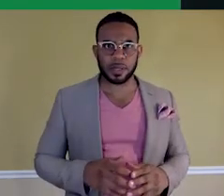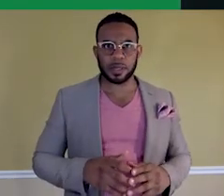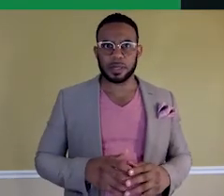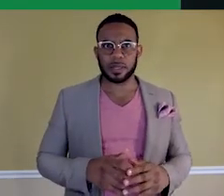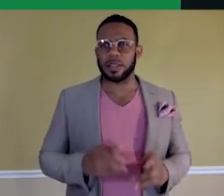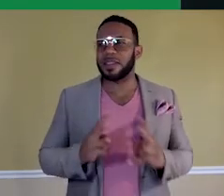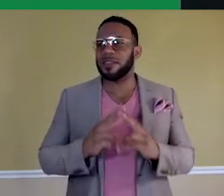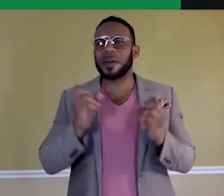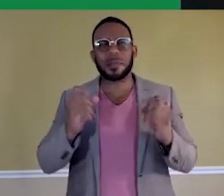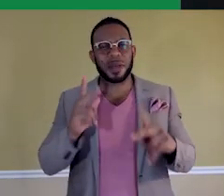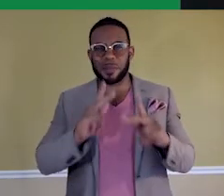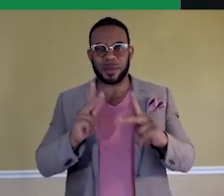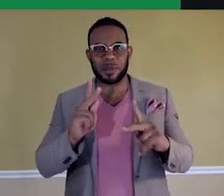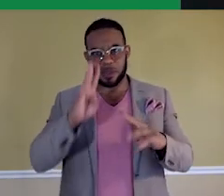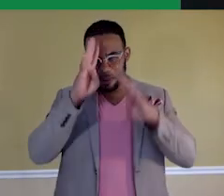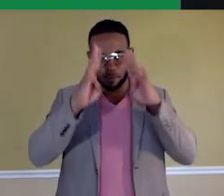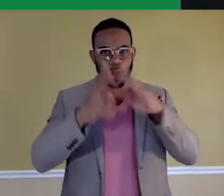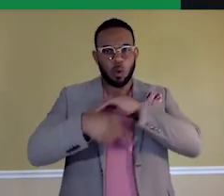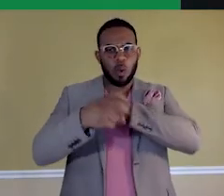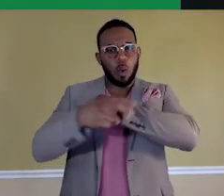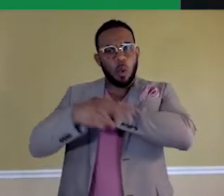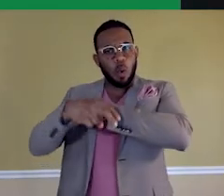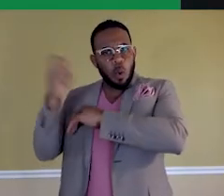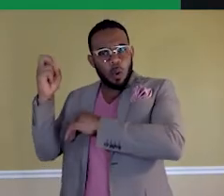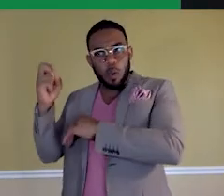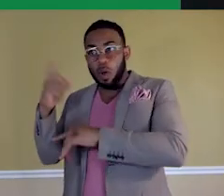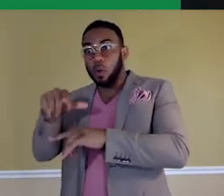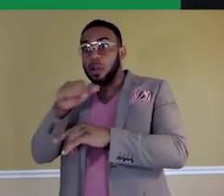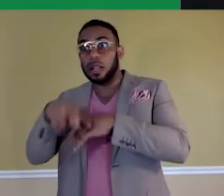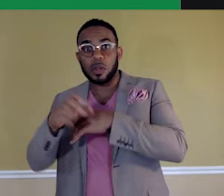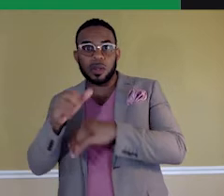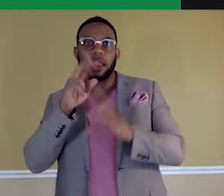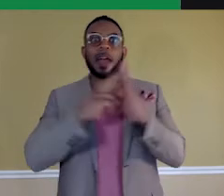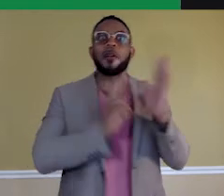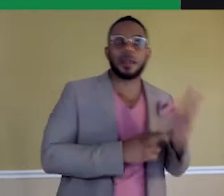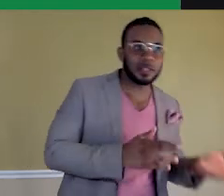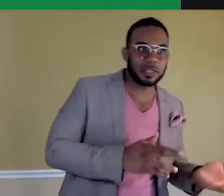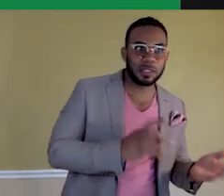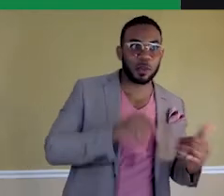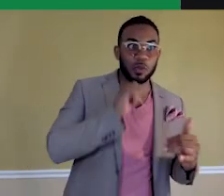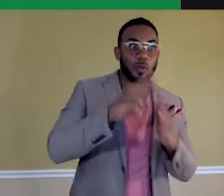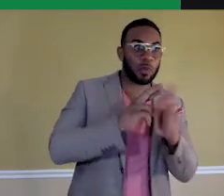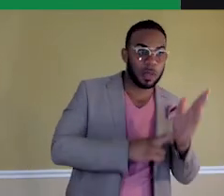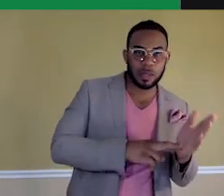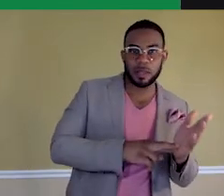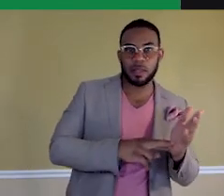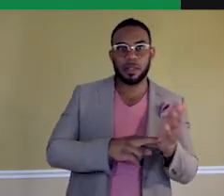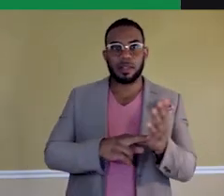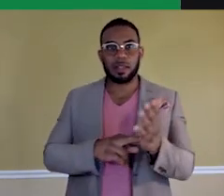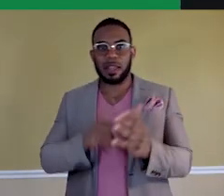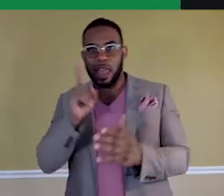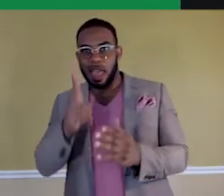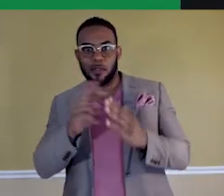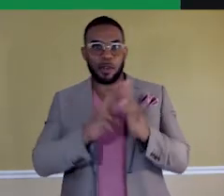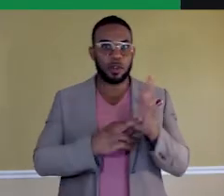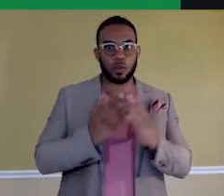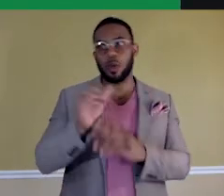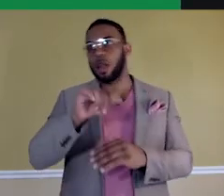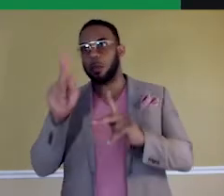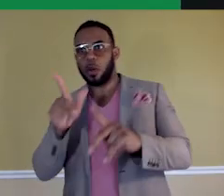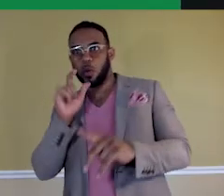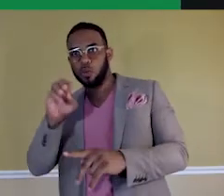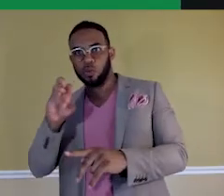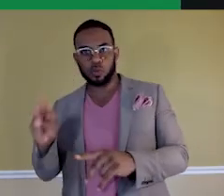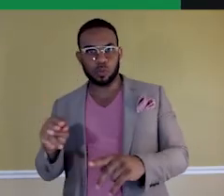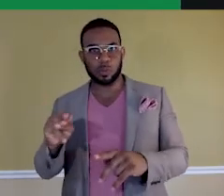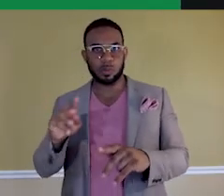very, very many people's innovations have been stolen. Those that were not stolen did not register. Those that registered decided to register through a person who they